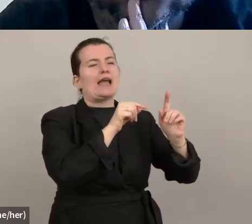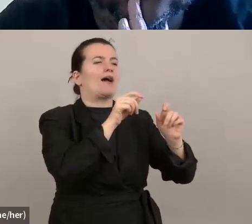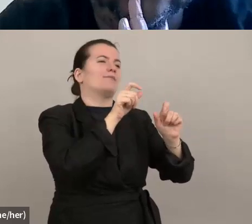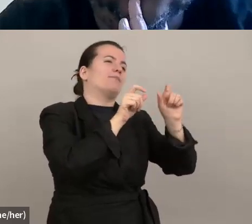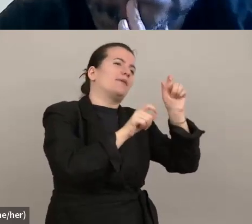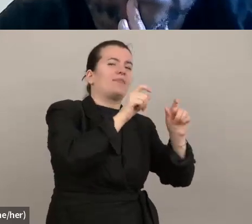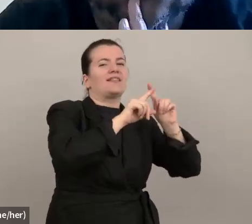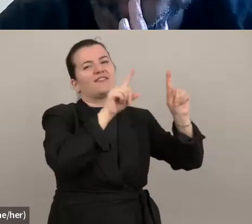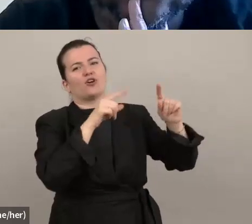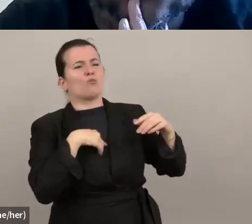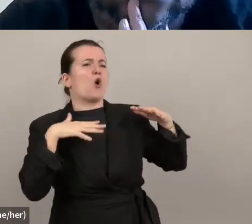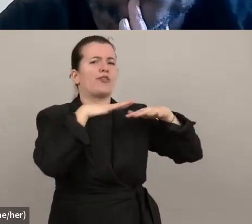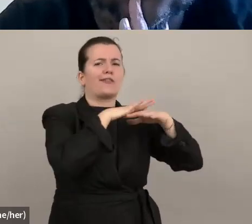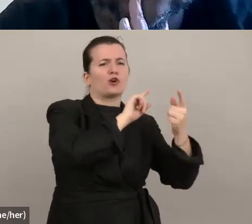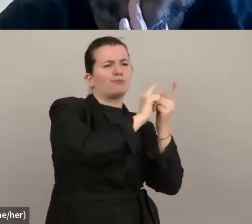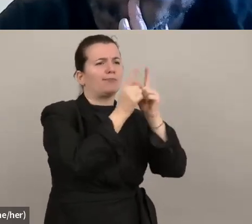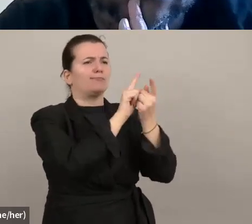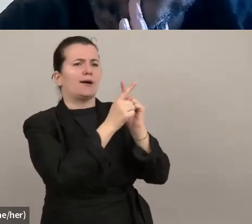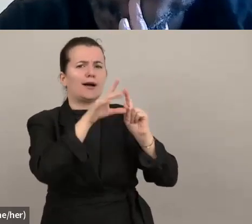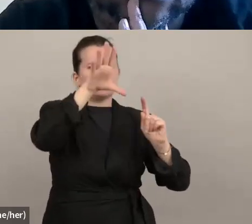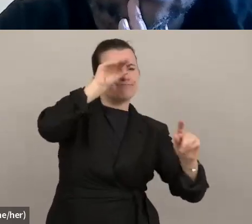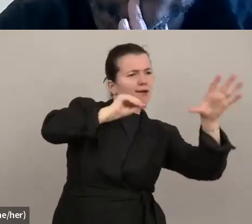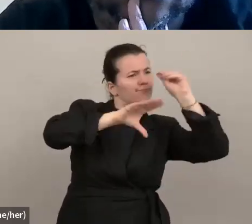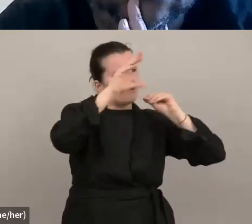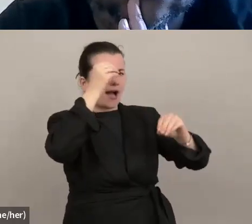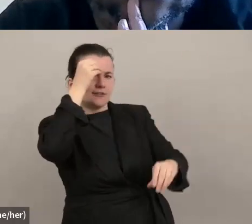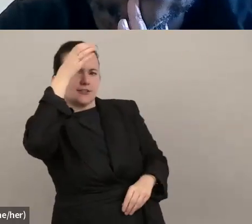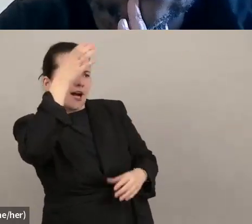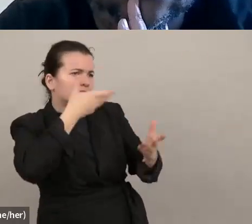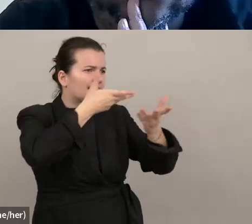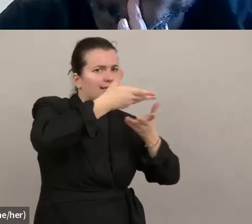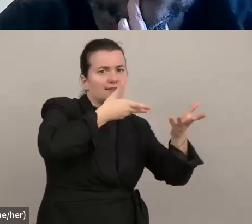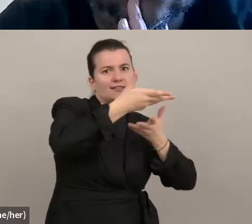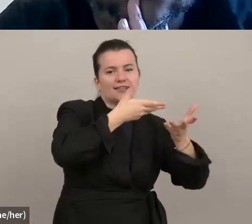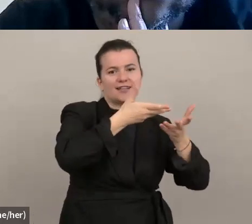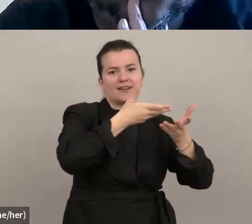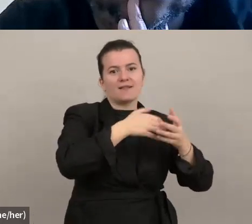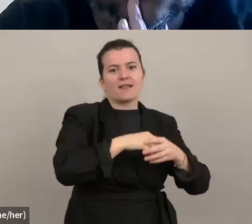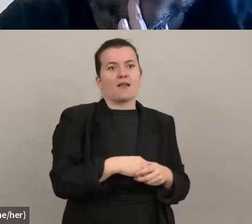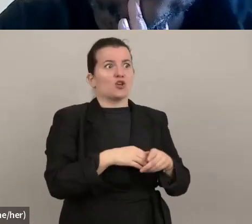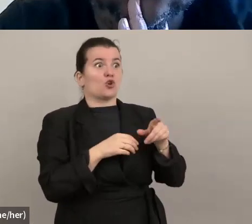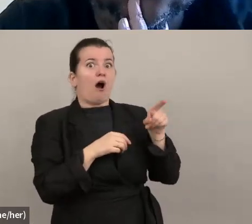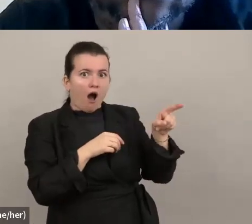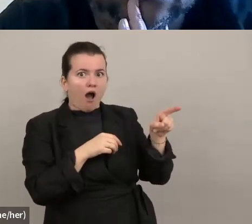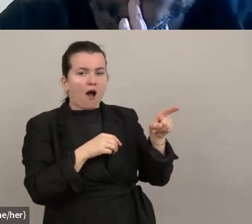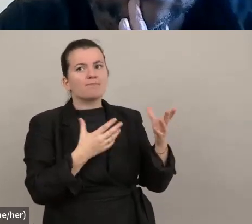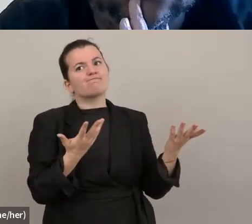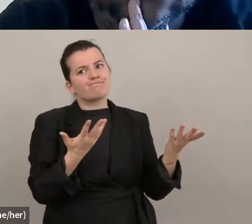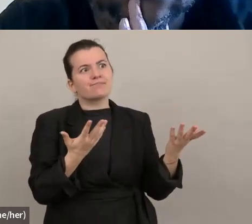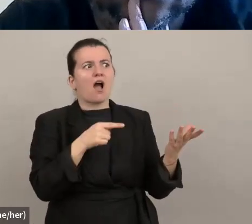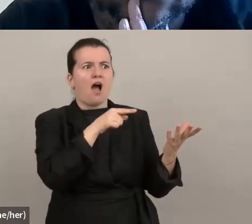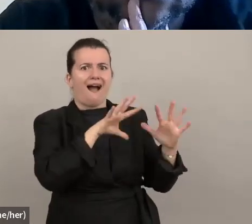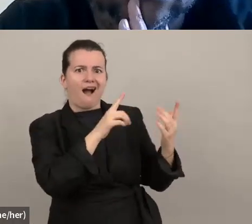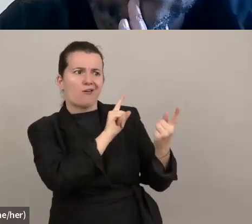networks, capital, knowledge, and we need these resources back in the countryside.